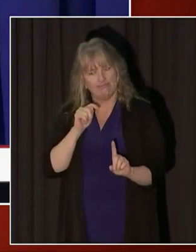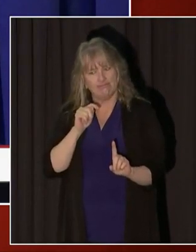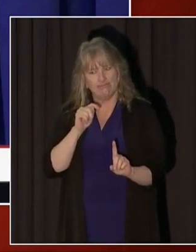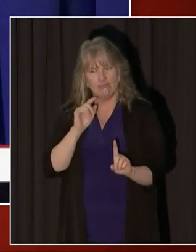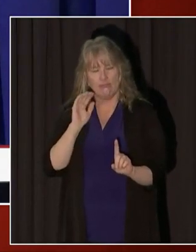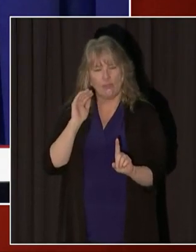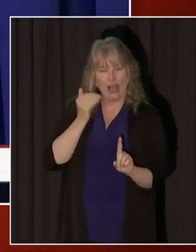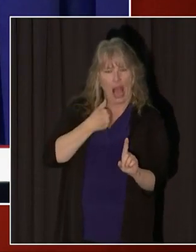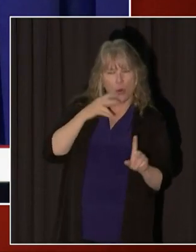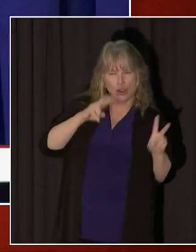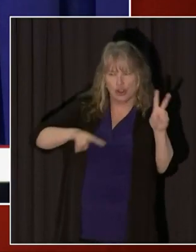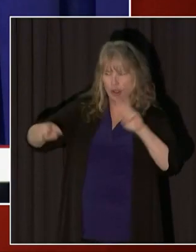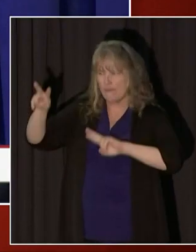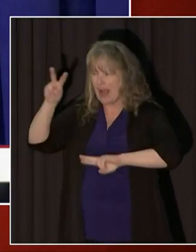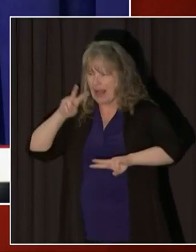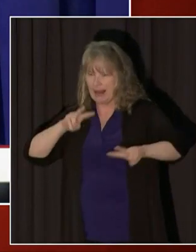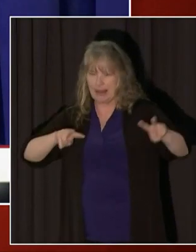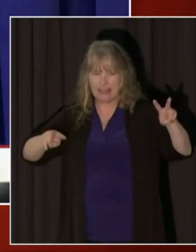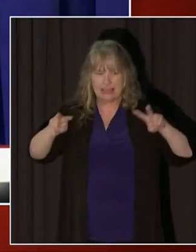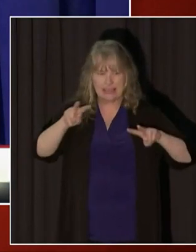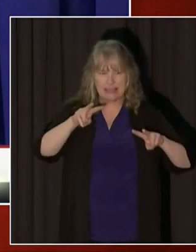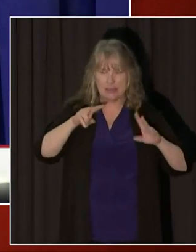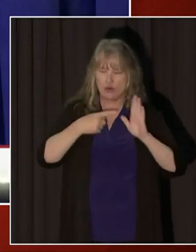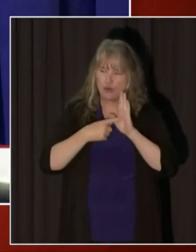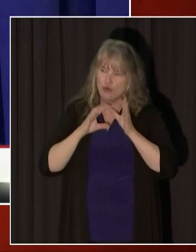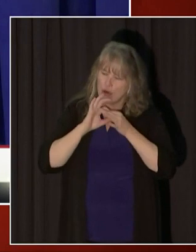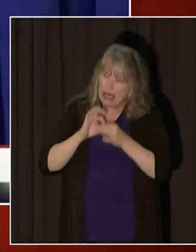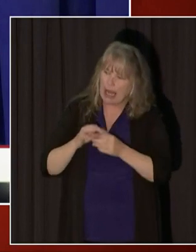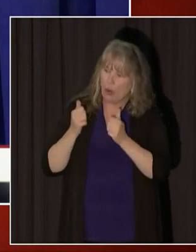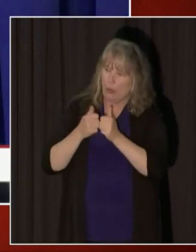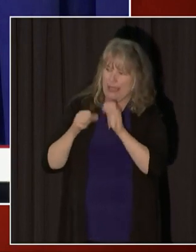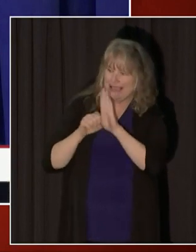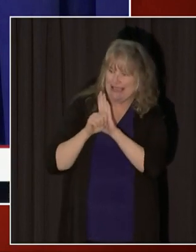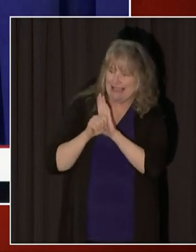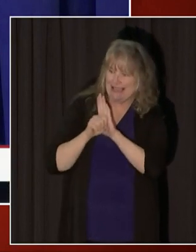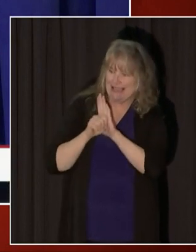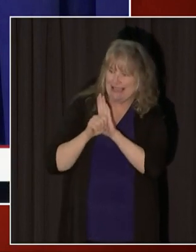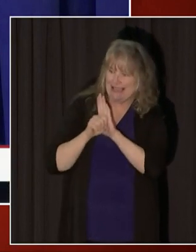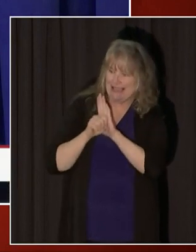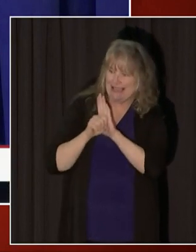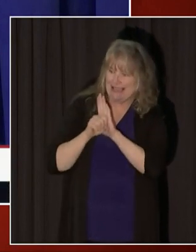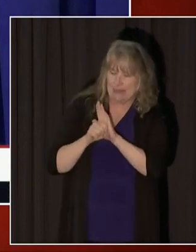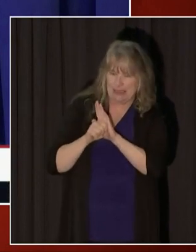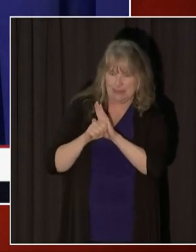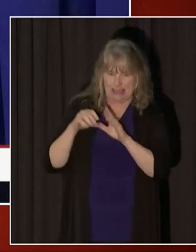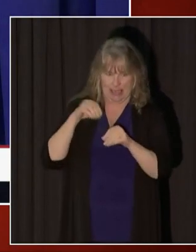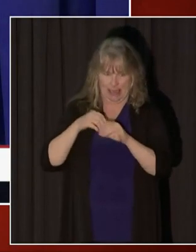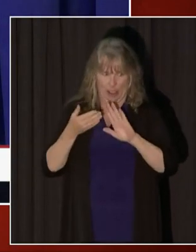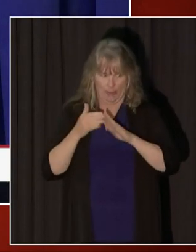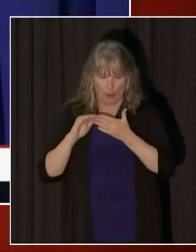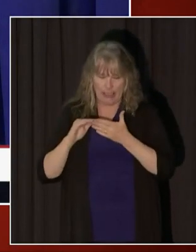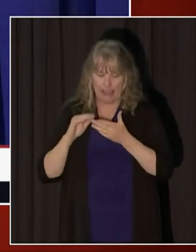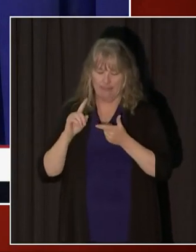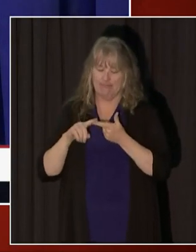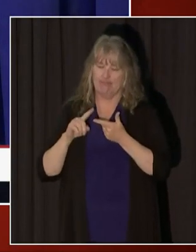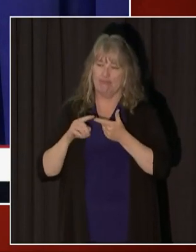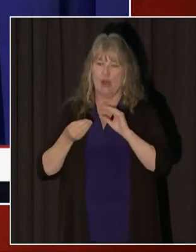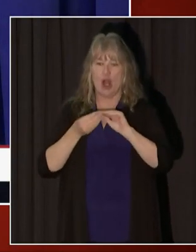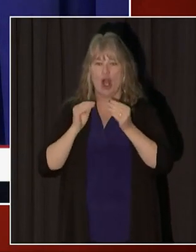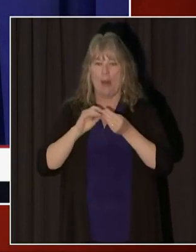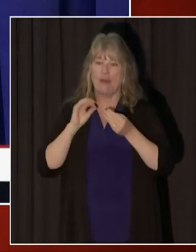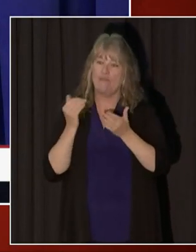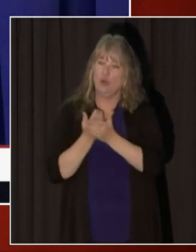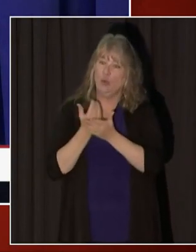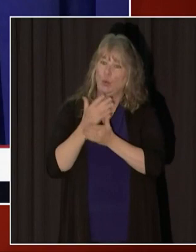surveillance activities around the symptoms that we would be seeing in the community, the numbers of new cases in our